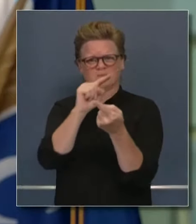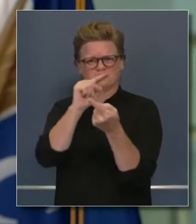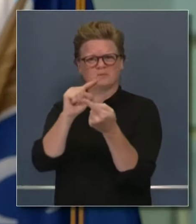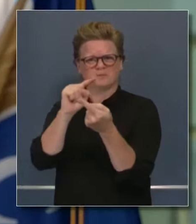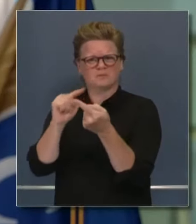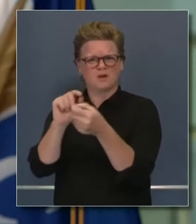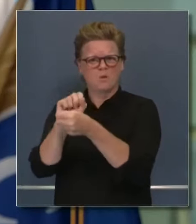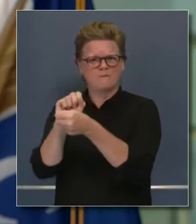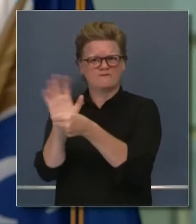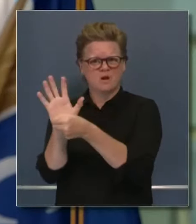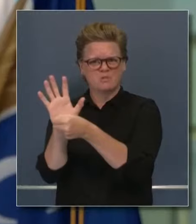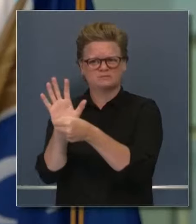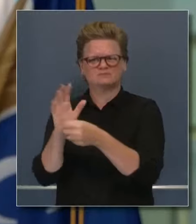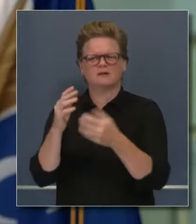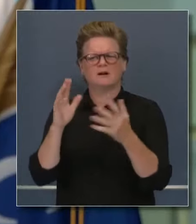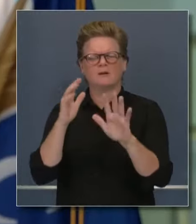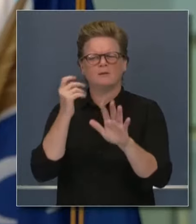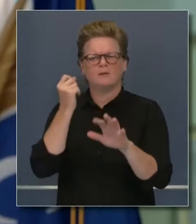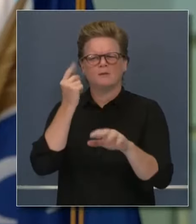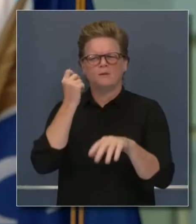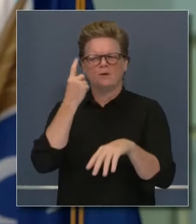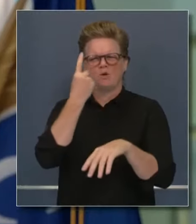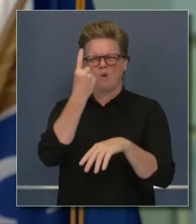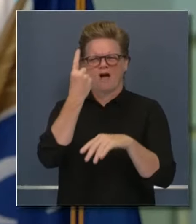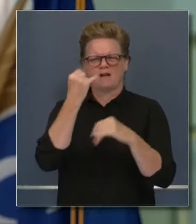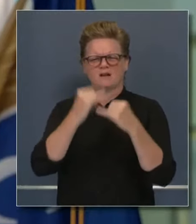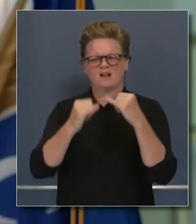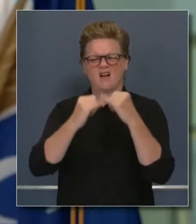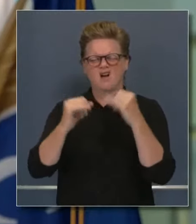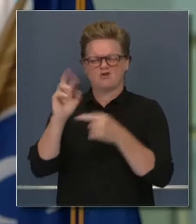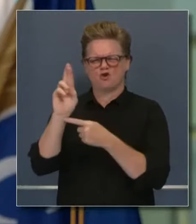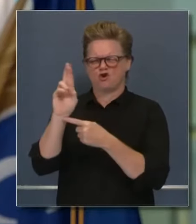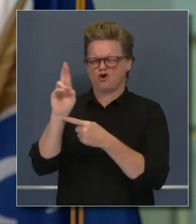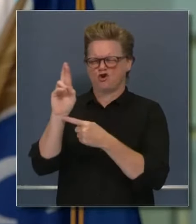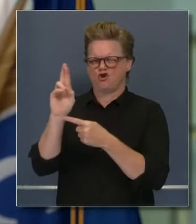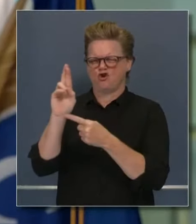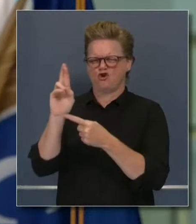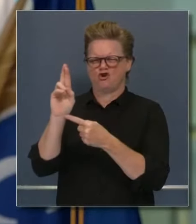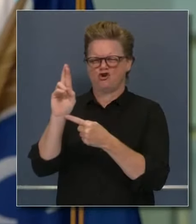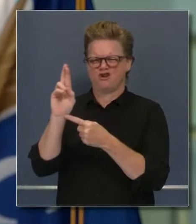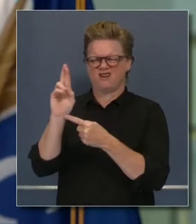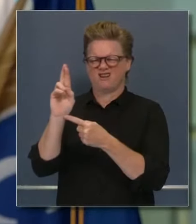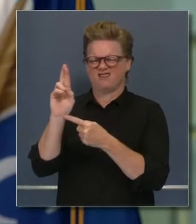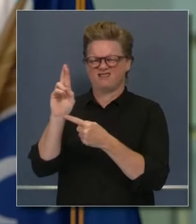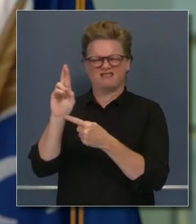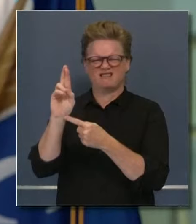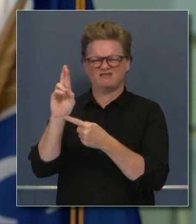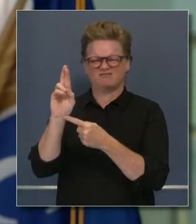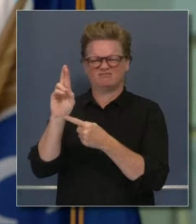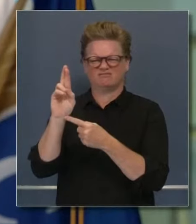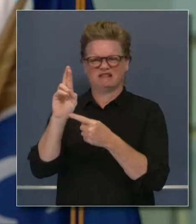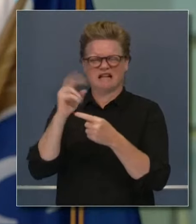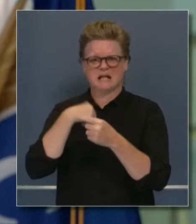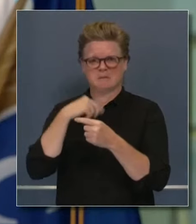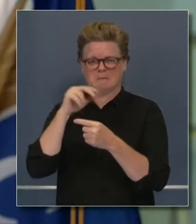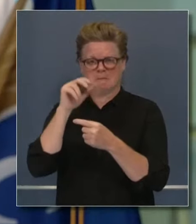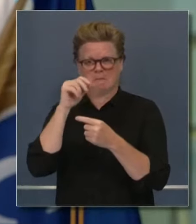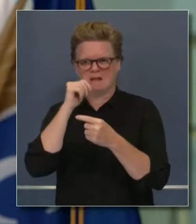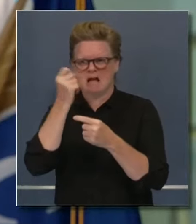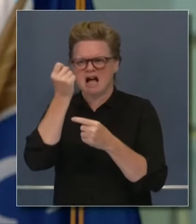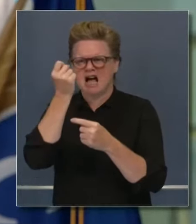the R0, which is now below 1 statewide and in most counties, even the purple ones, which means the virus is no